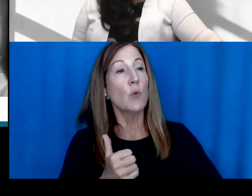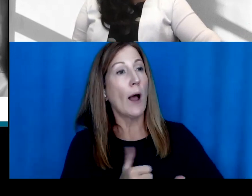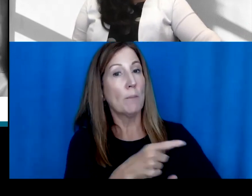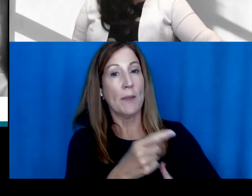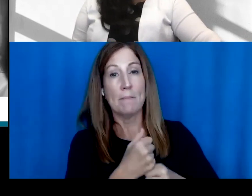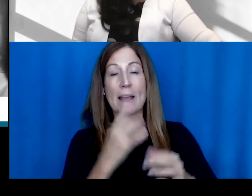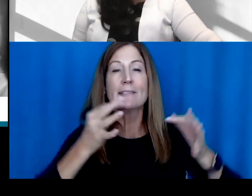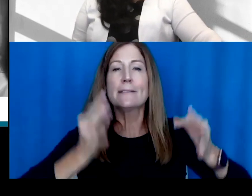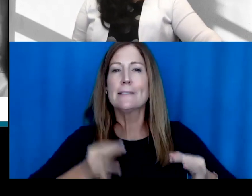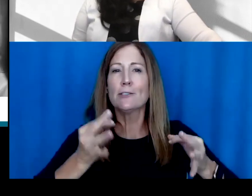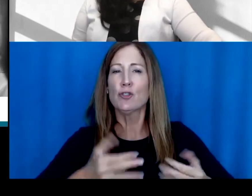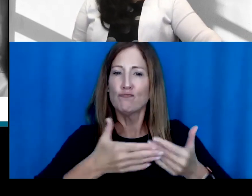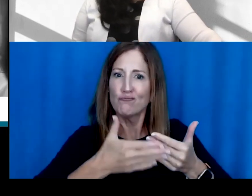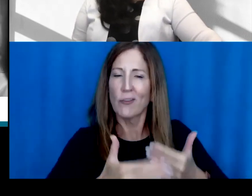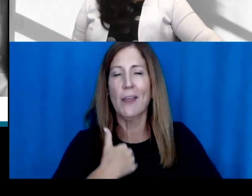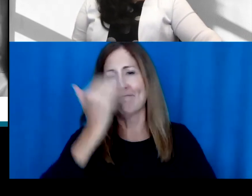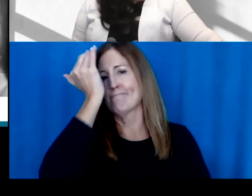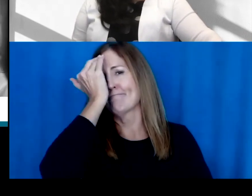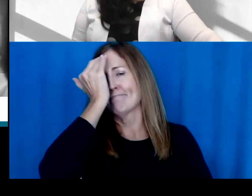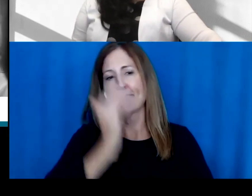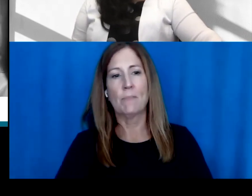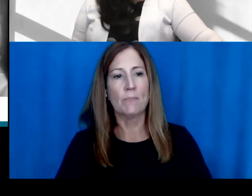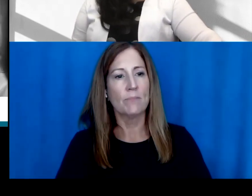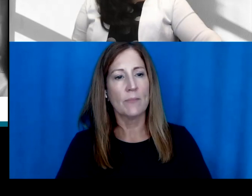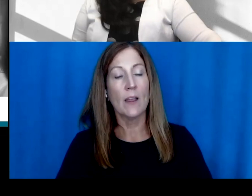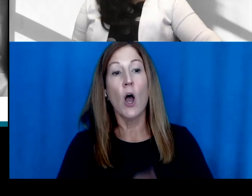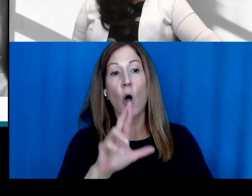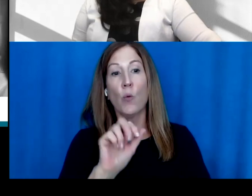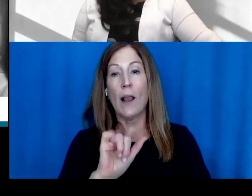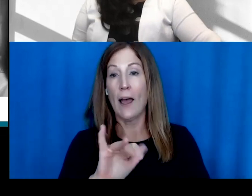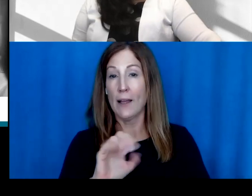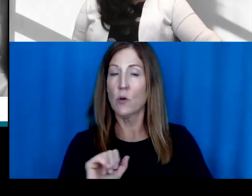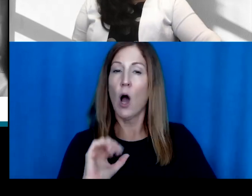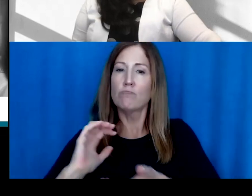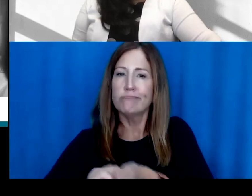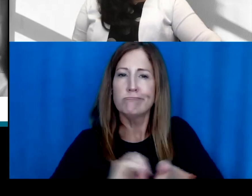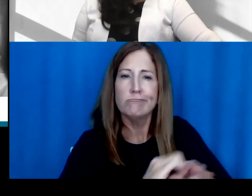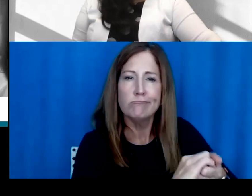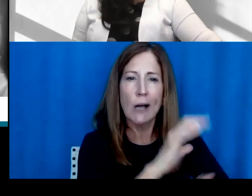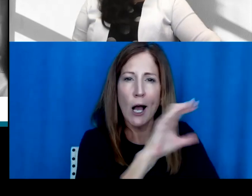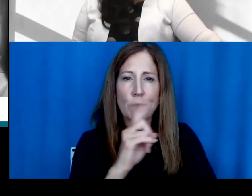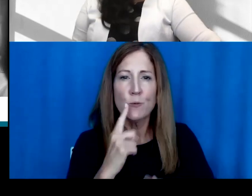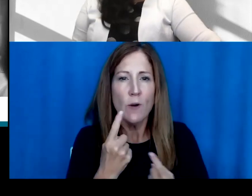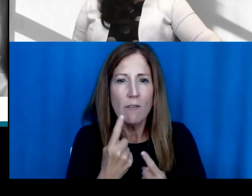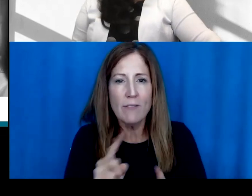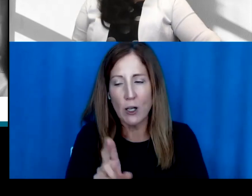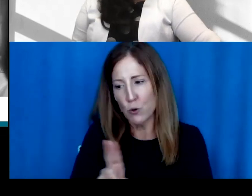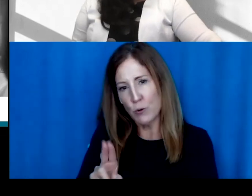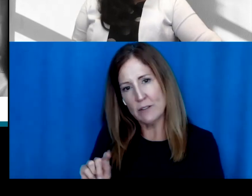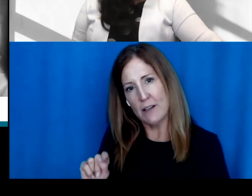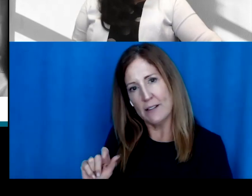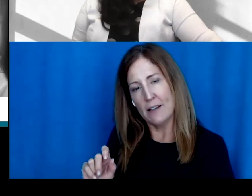informed. Reliance then works collaboratively with companies to effectively use the taxonomy